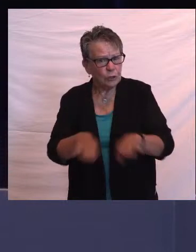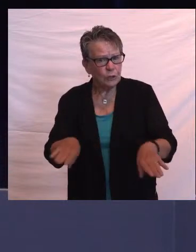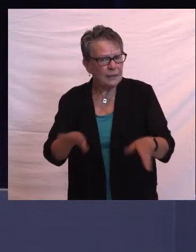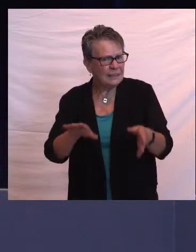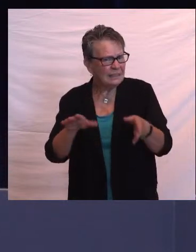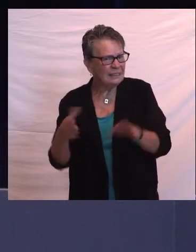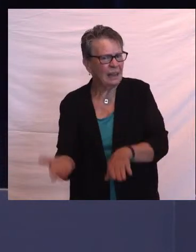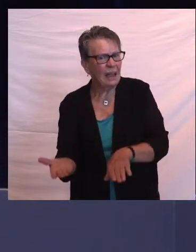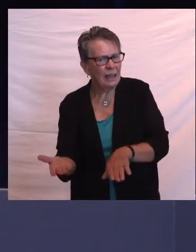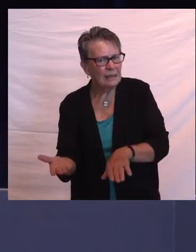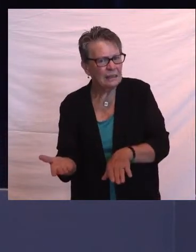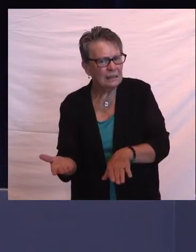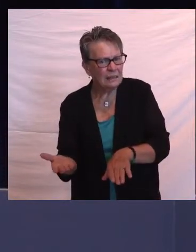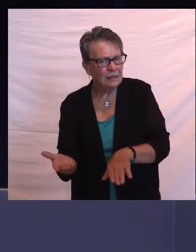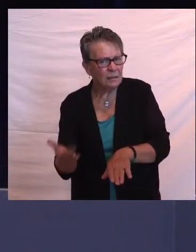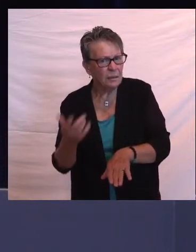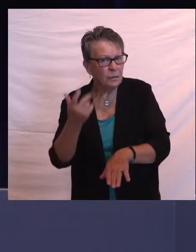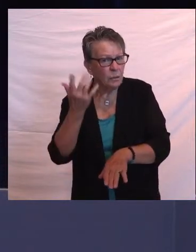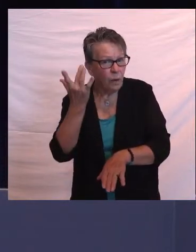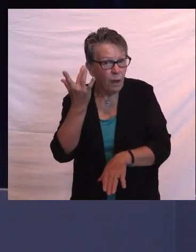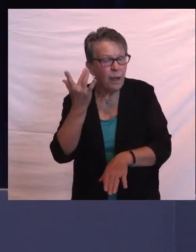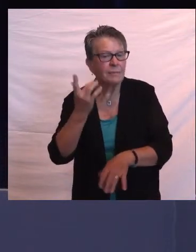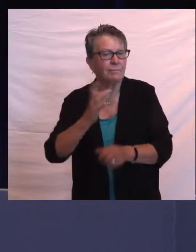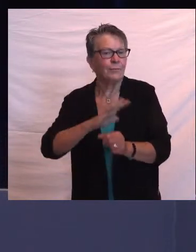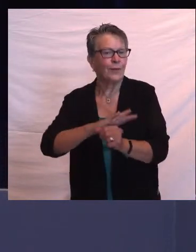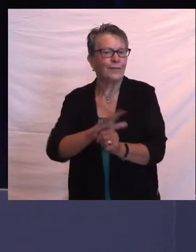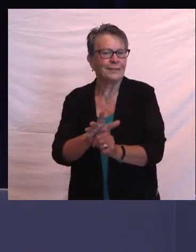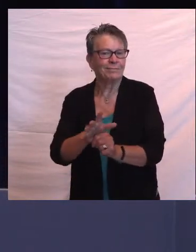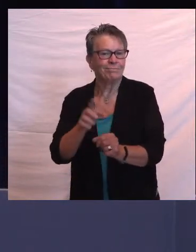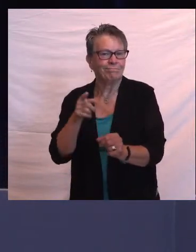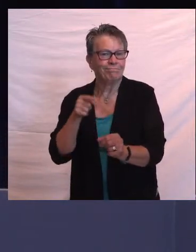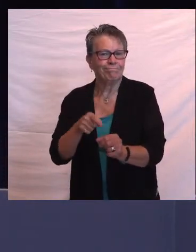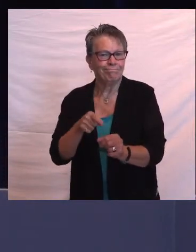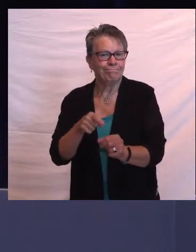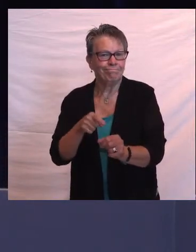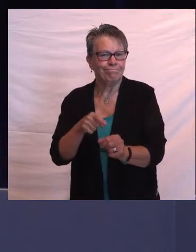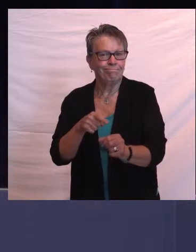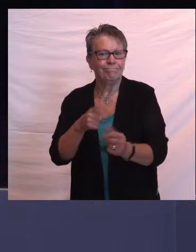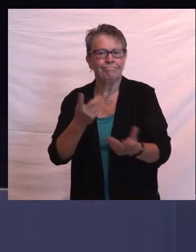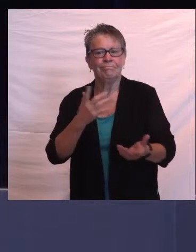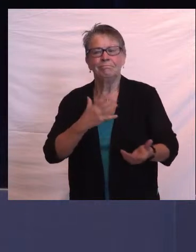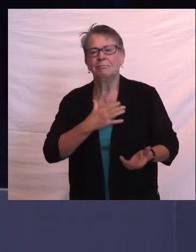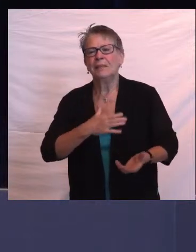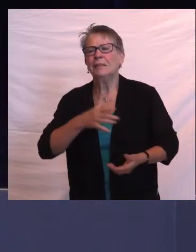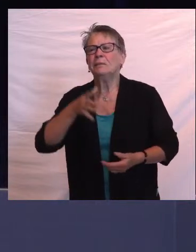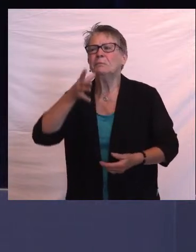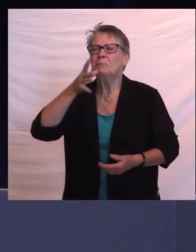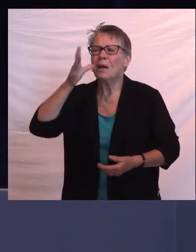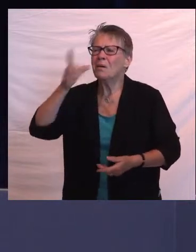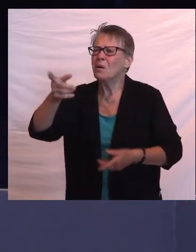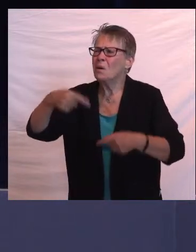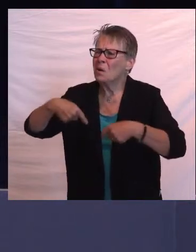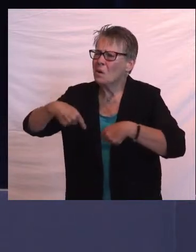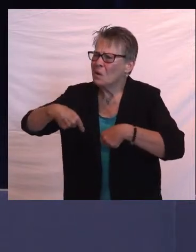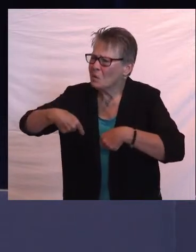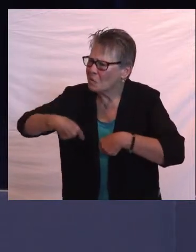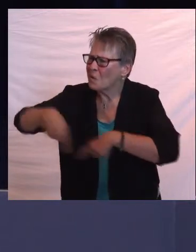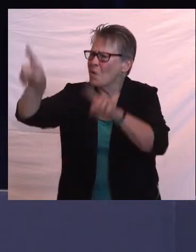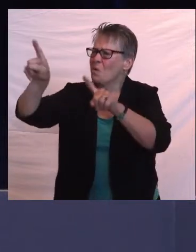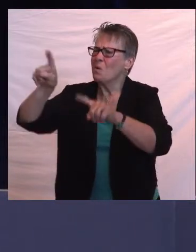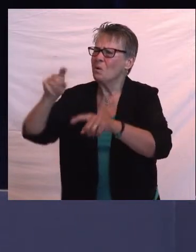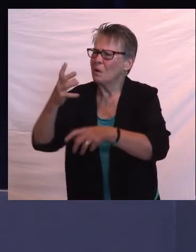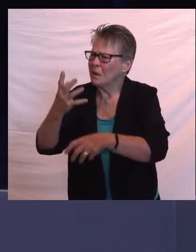want to encourage parents to schedule appointments for their children to be vaccinated. There are more than